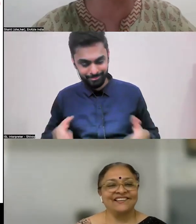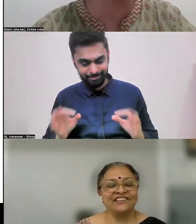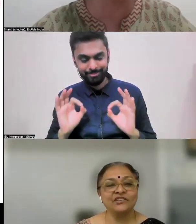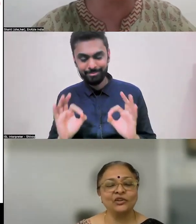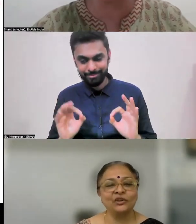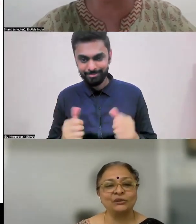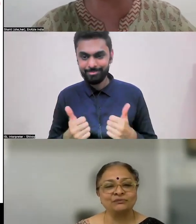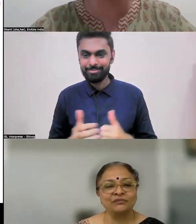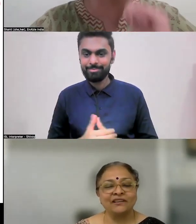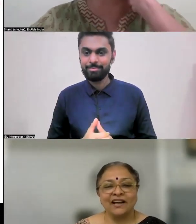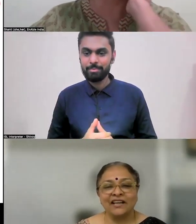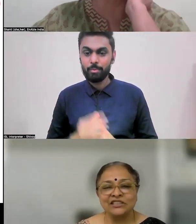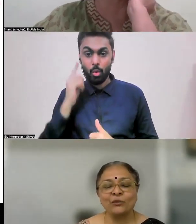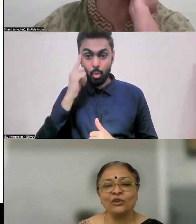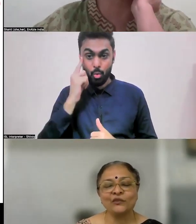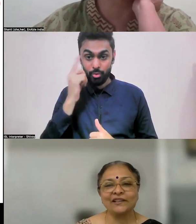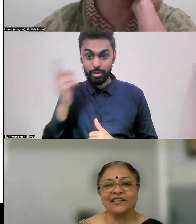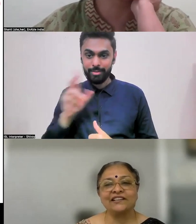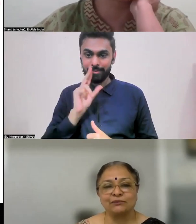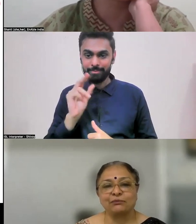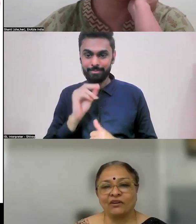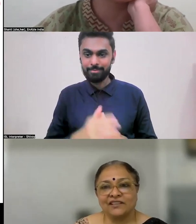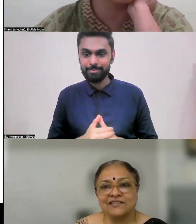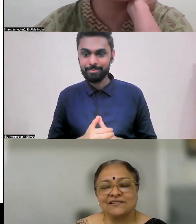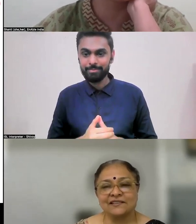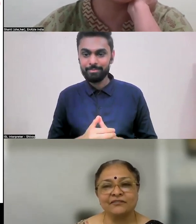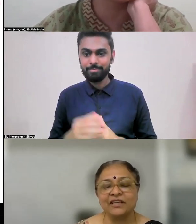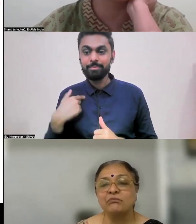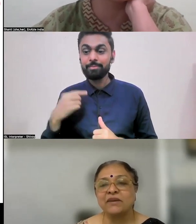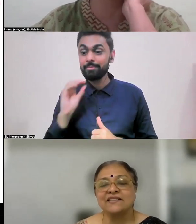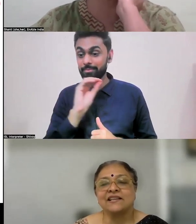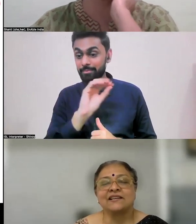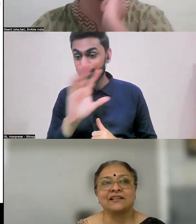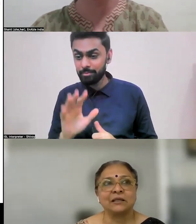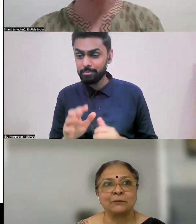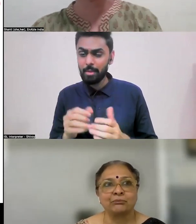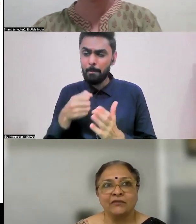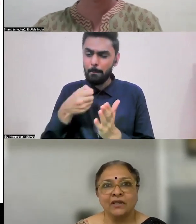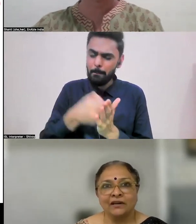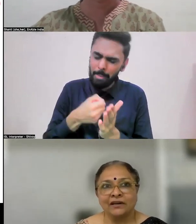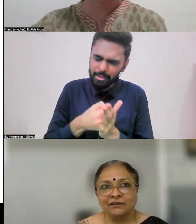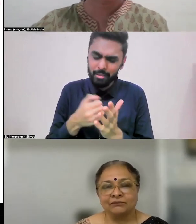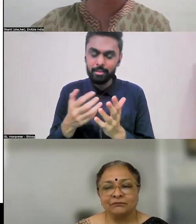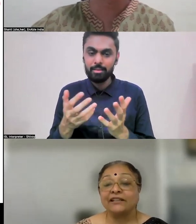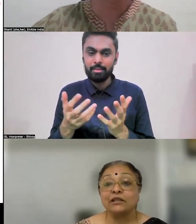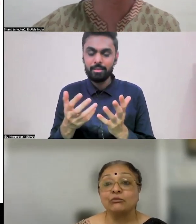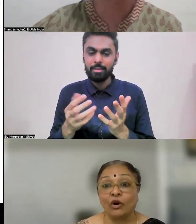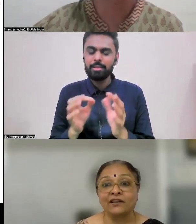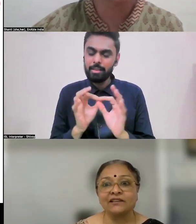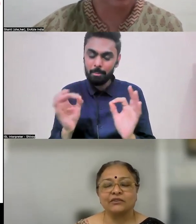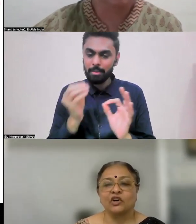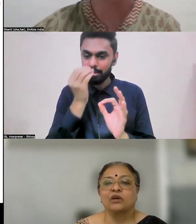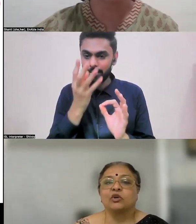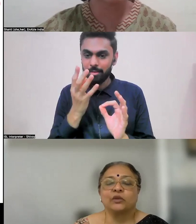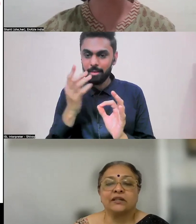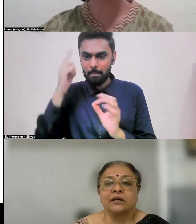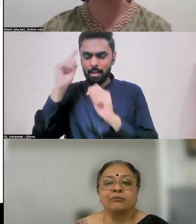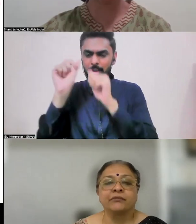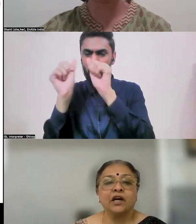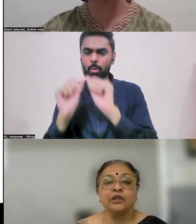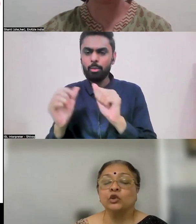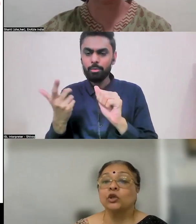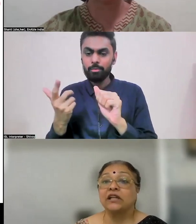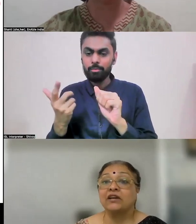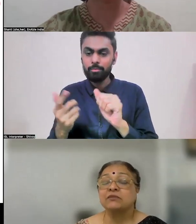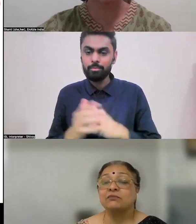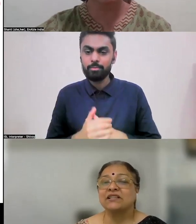Yeah. I just want to quickly touch upon this very basic mental model that we talk about.